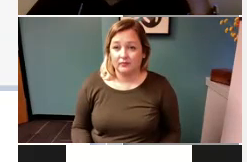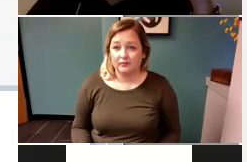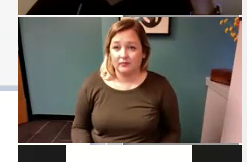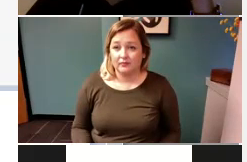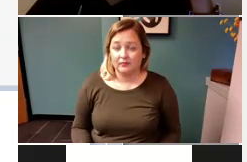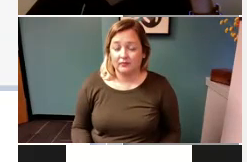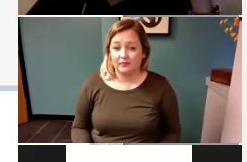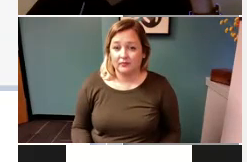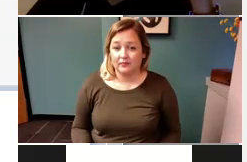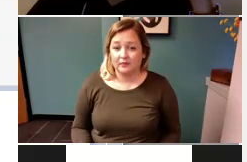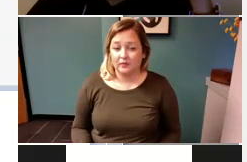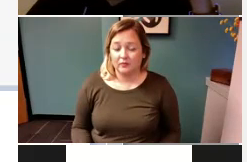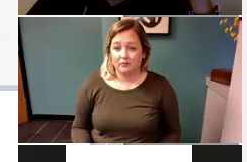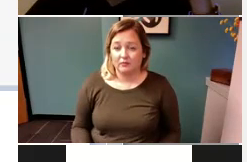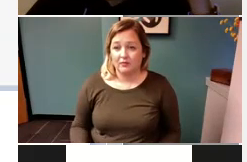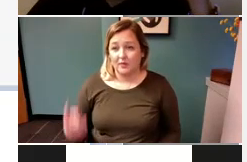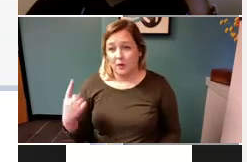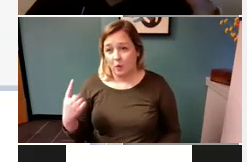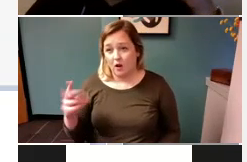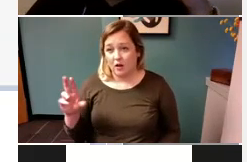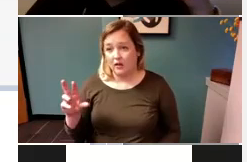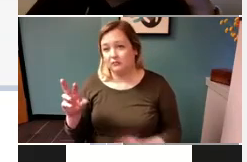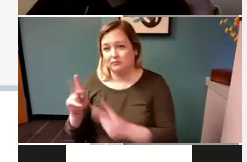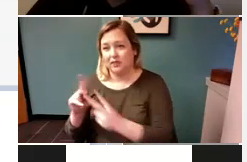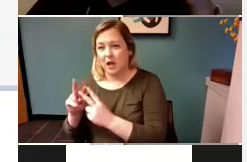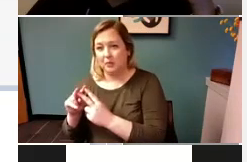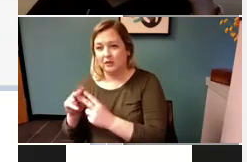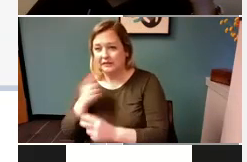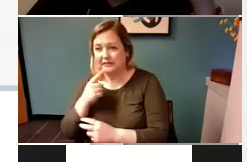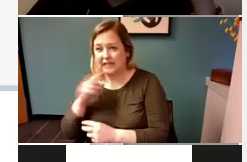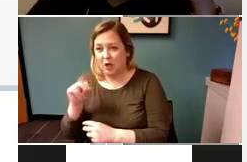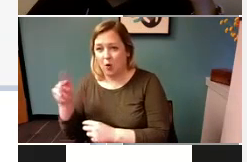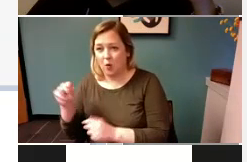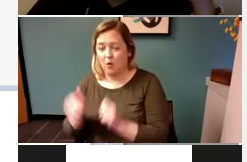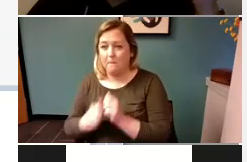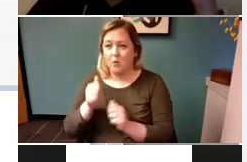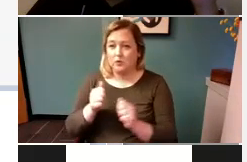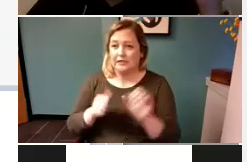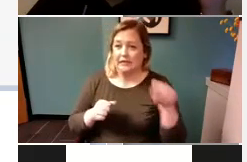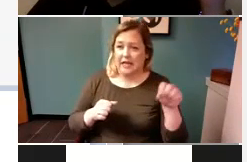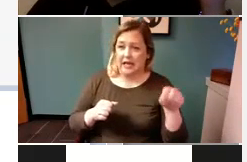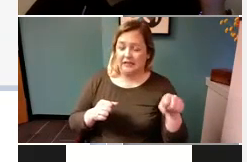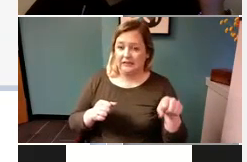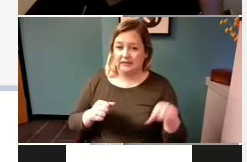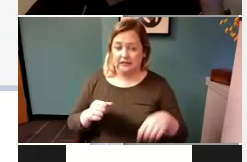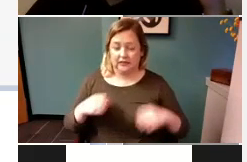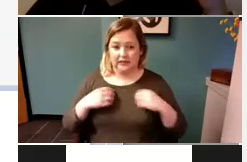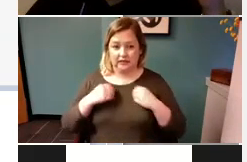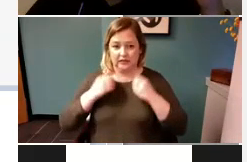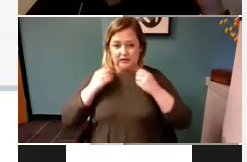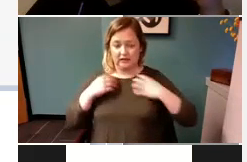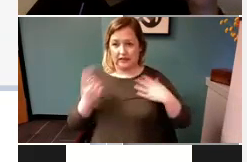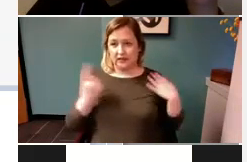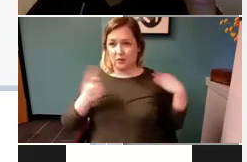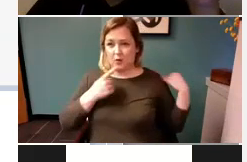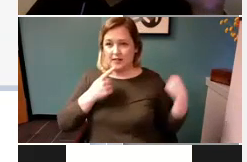So I have one no, a couple of no's, and mostly yes. And I saw that Akins says that if